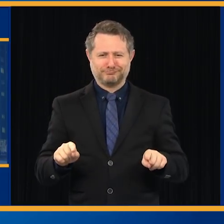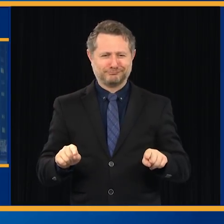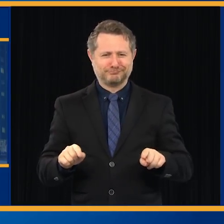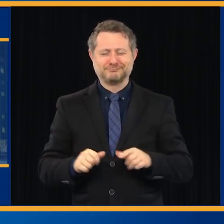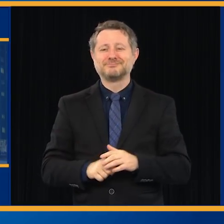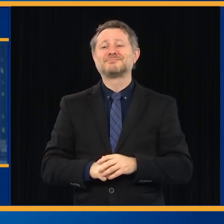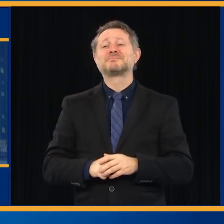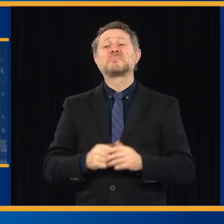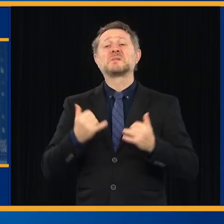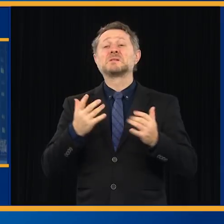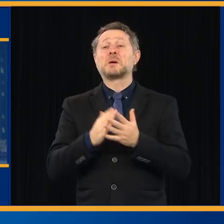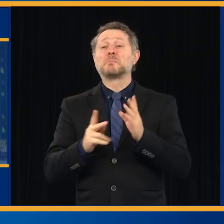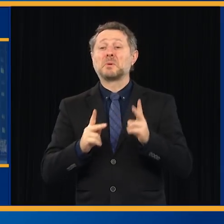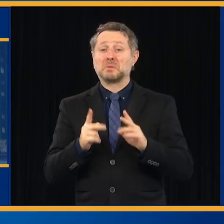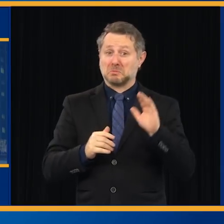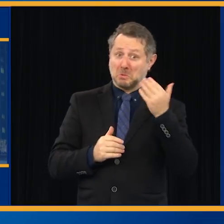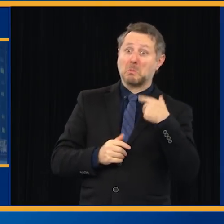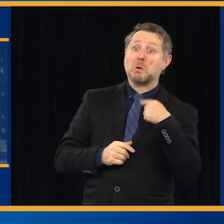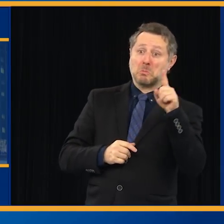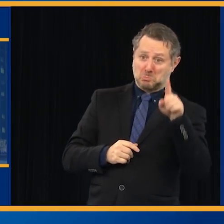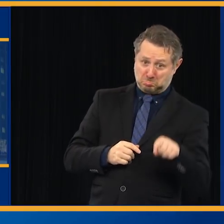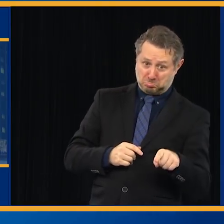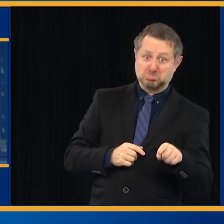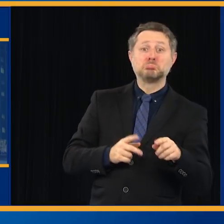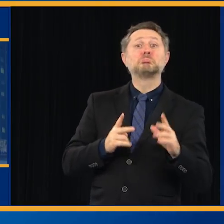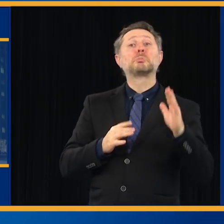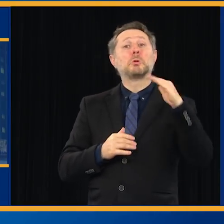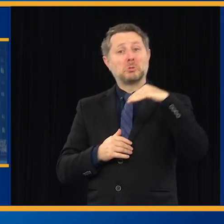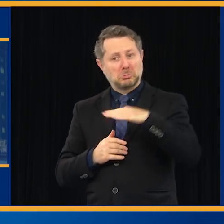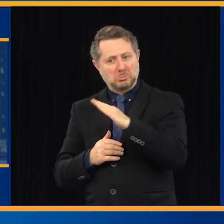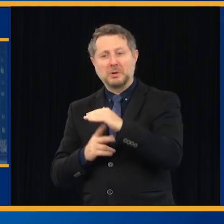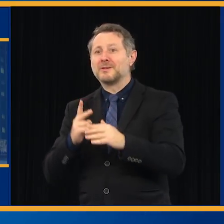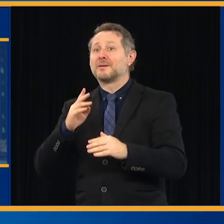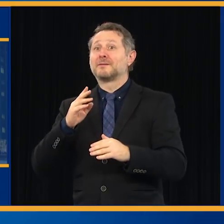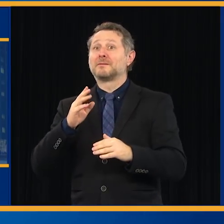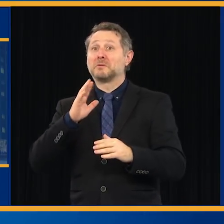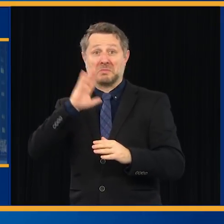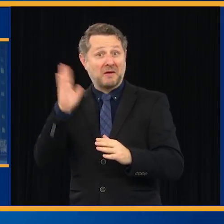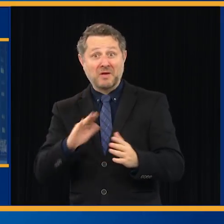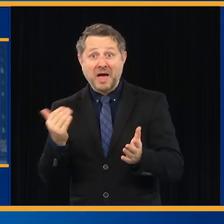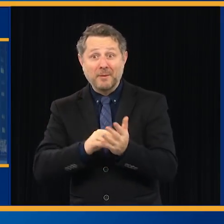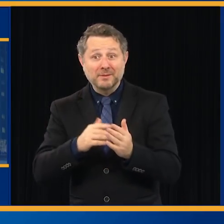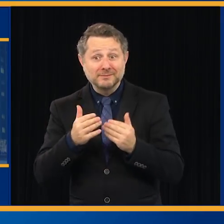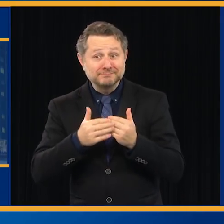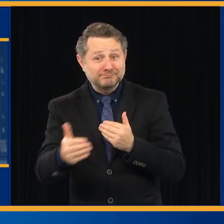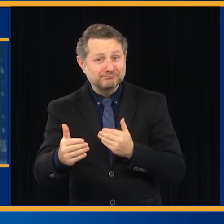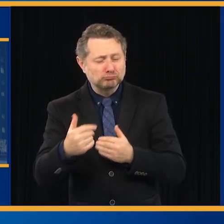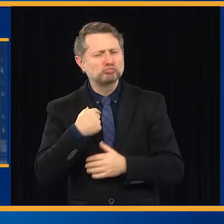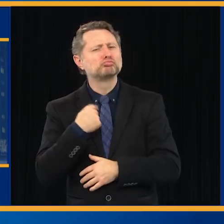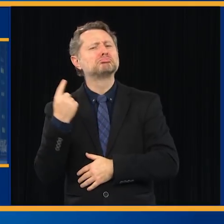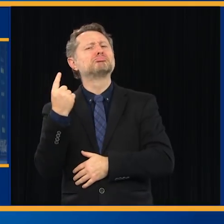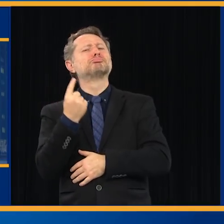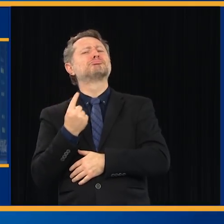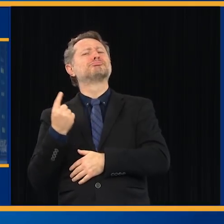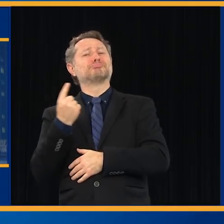come and go and it's a once in a lifetime. I don't know that it's a once in a lifetime, and I don't know that it's going to come and